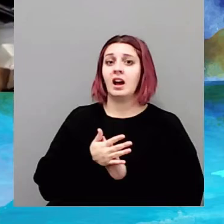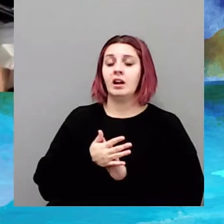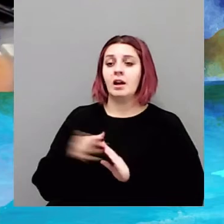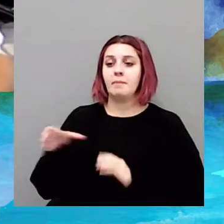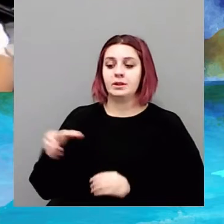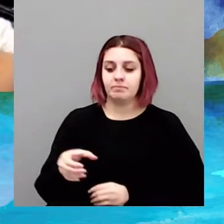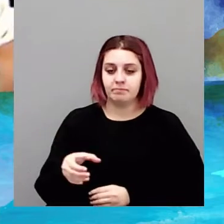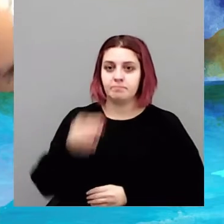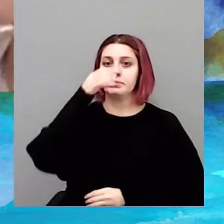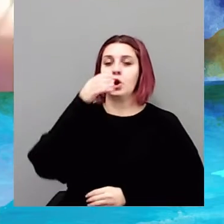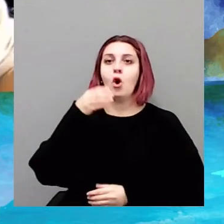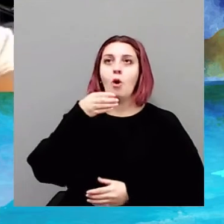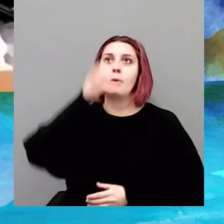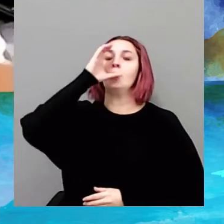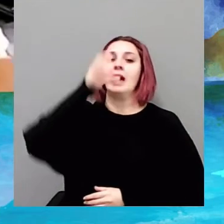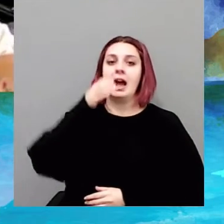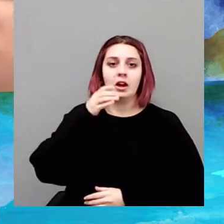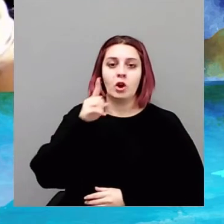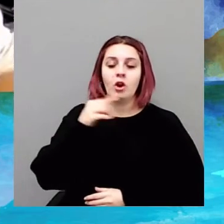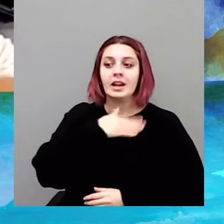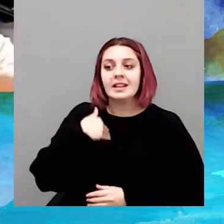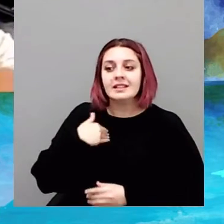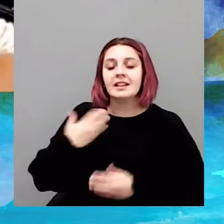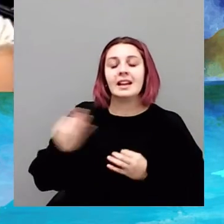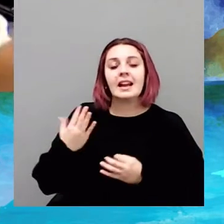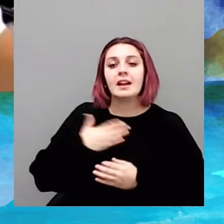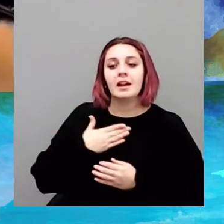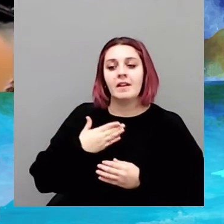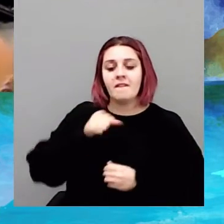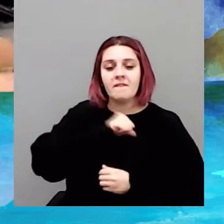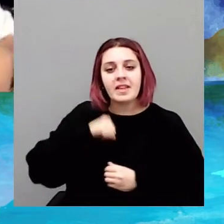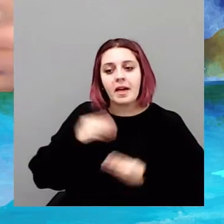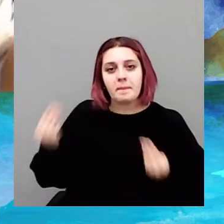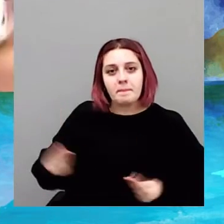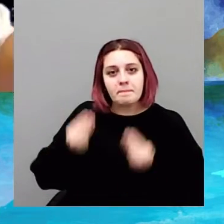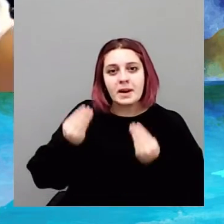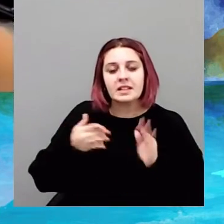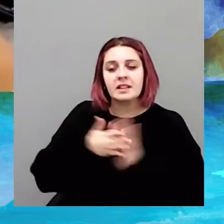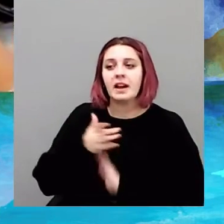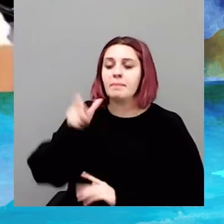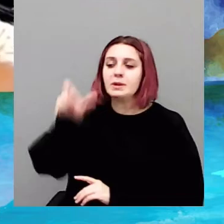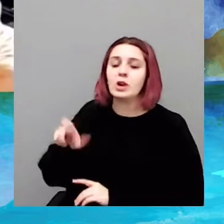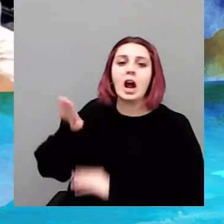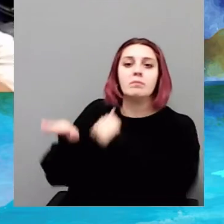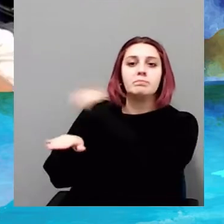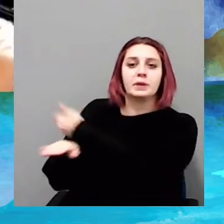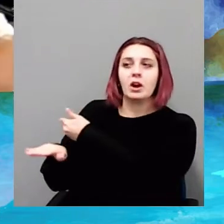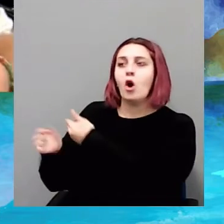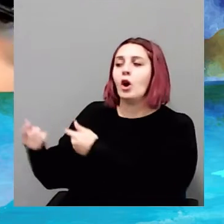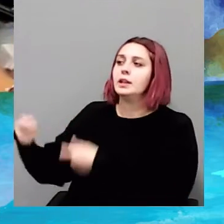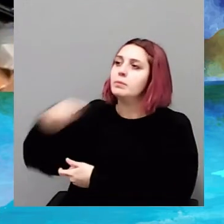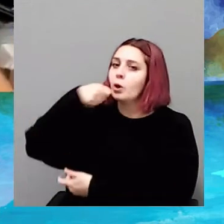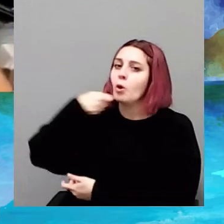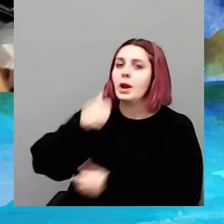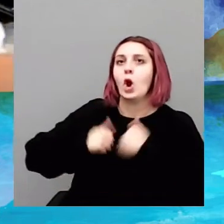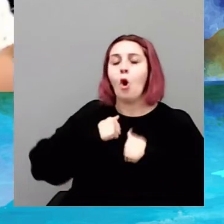We not only want people to be able to grasp a bottle or a glass, we want them to be more independent, fully